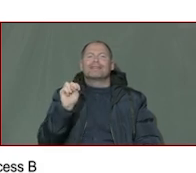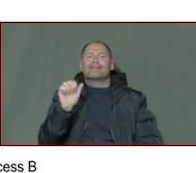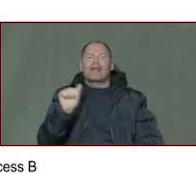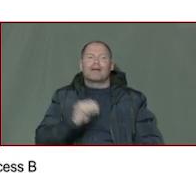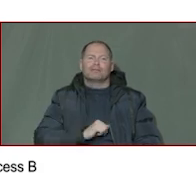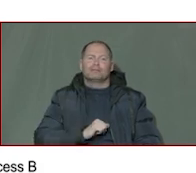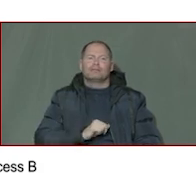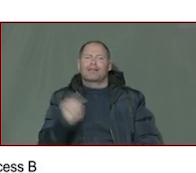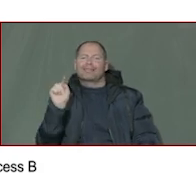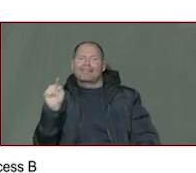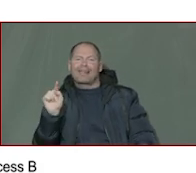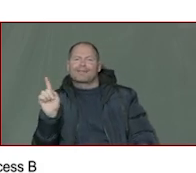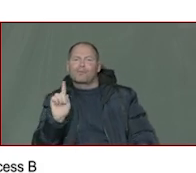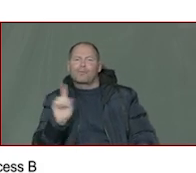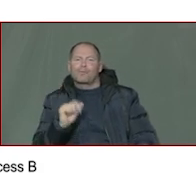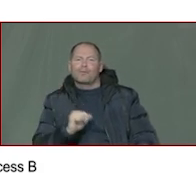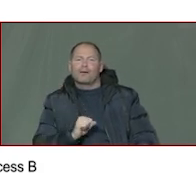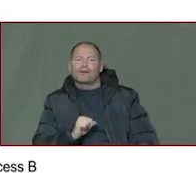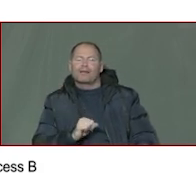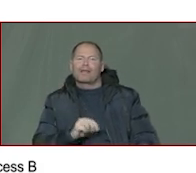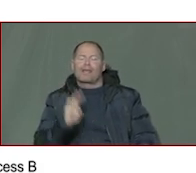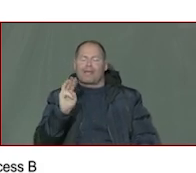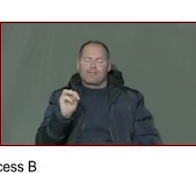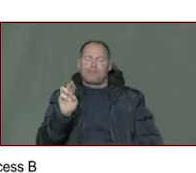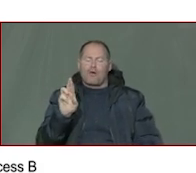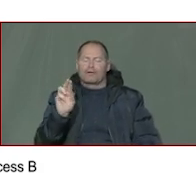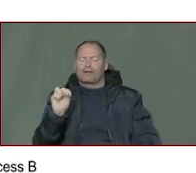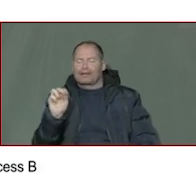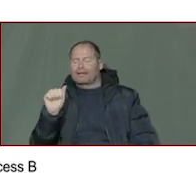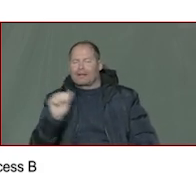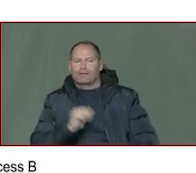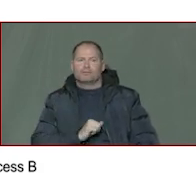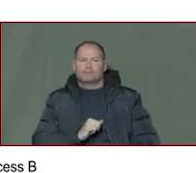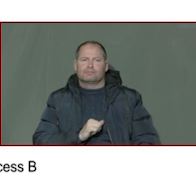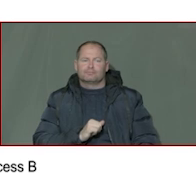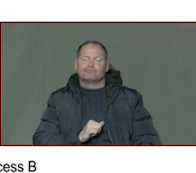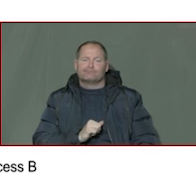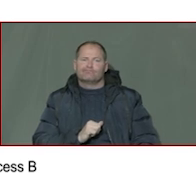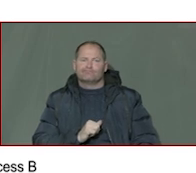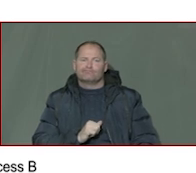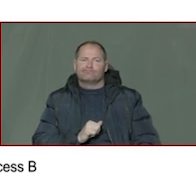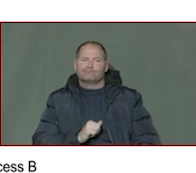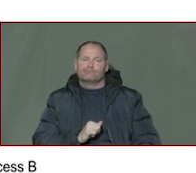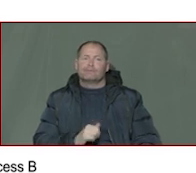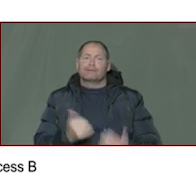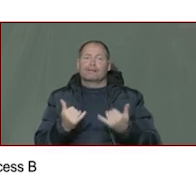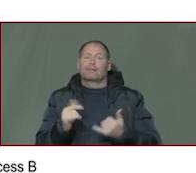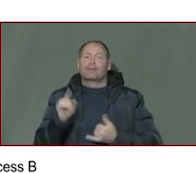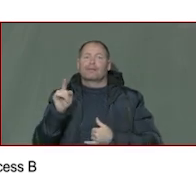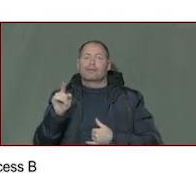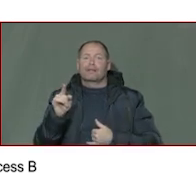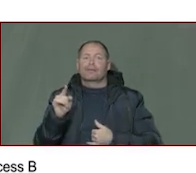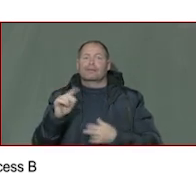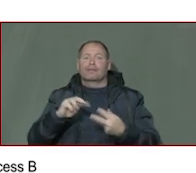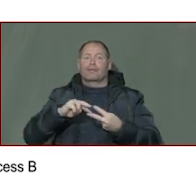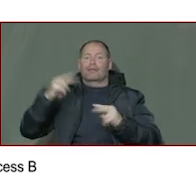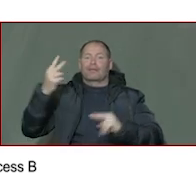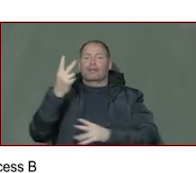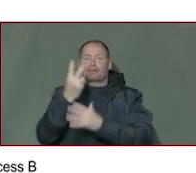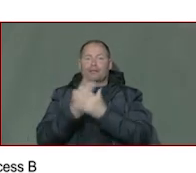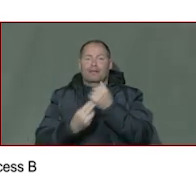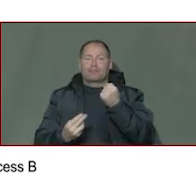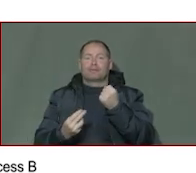What is that one? mRNA. Then this is the double